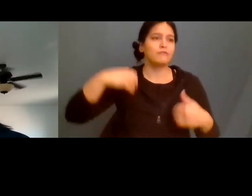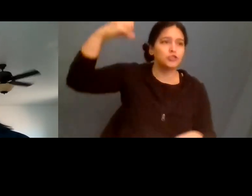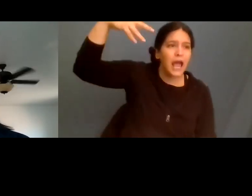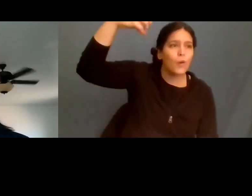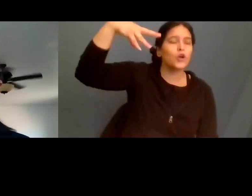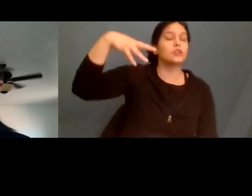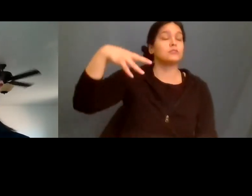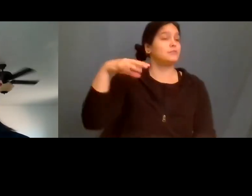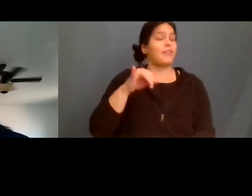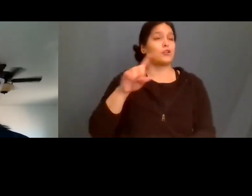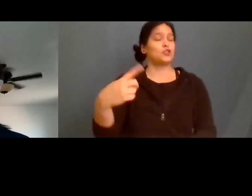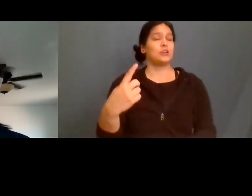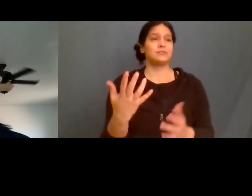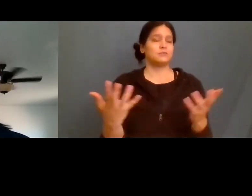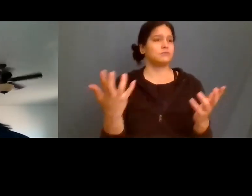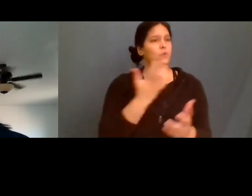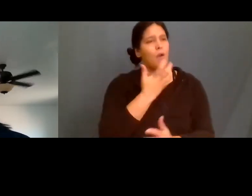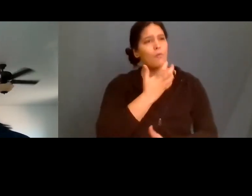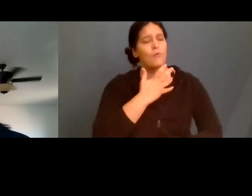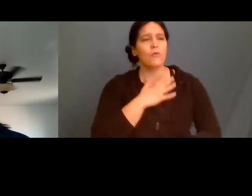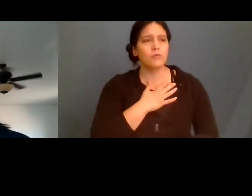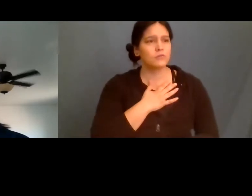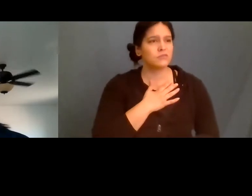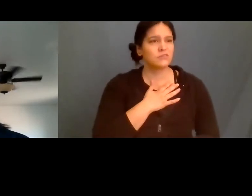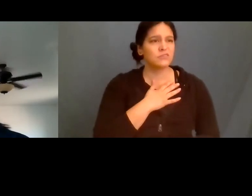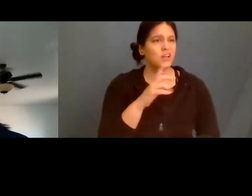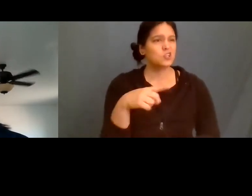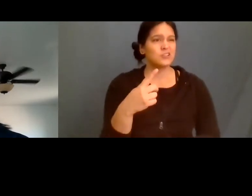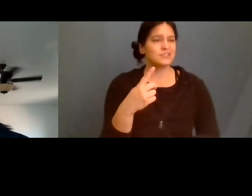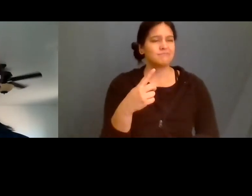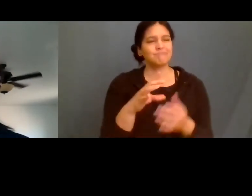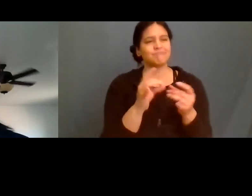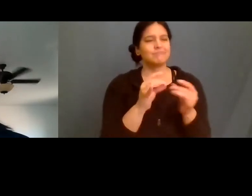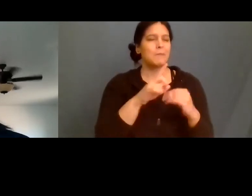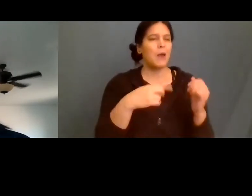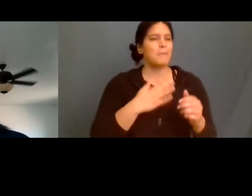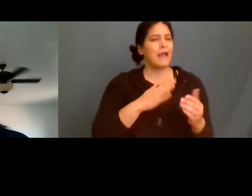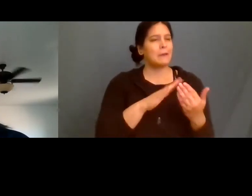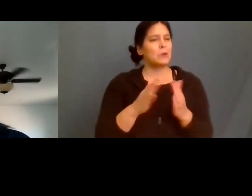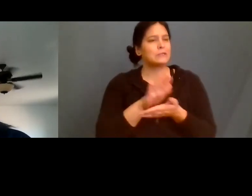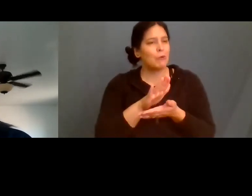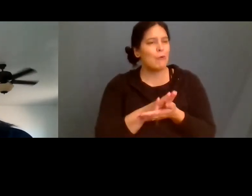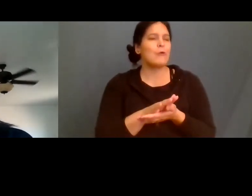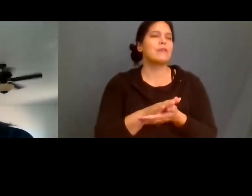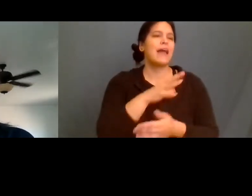that's just, I'm just going to say that about the little community school and the chapter house. But